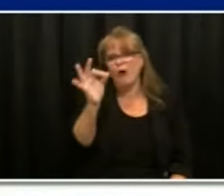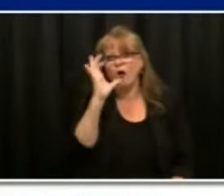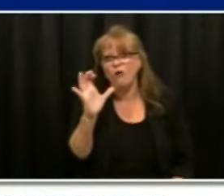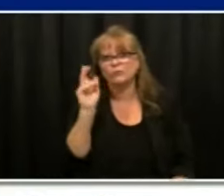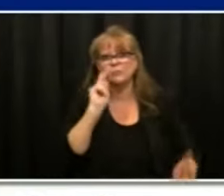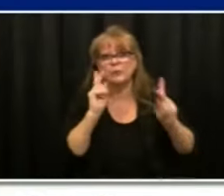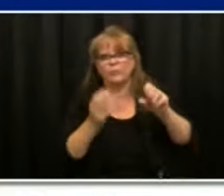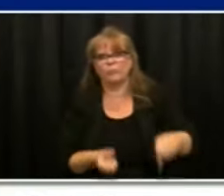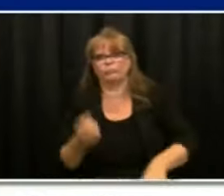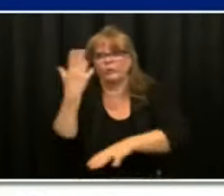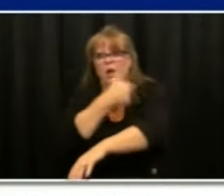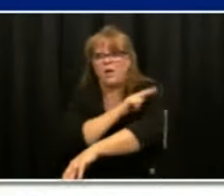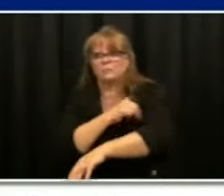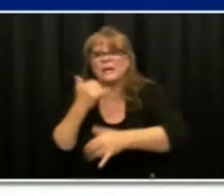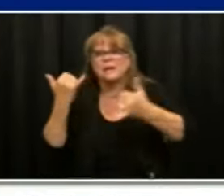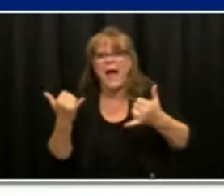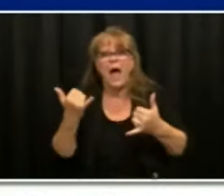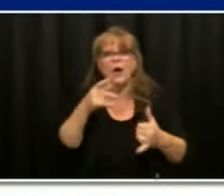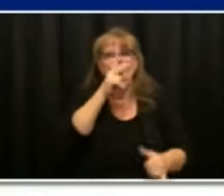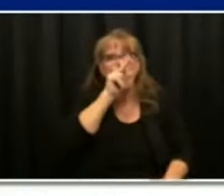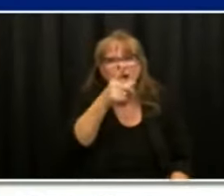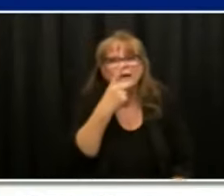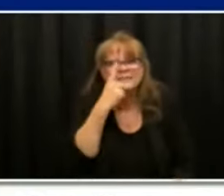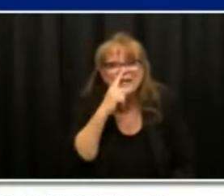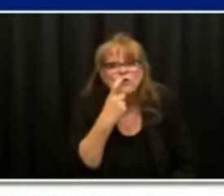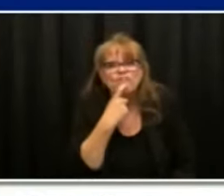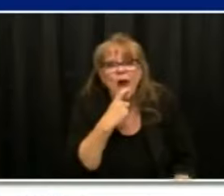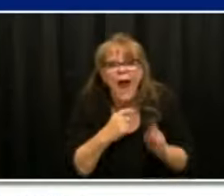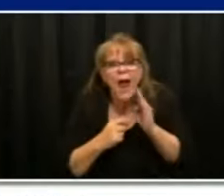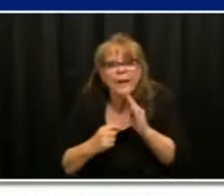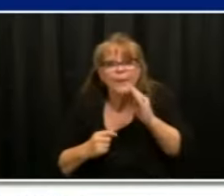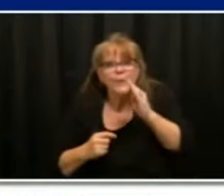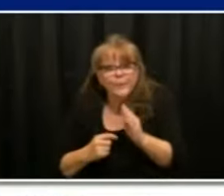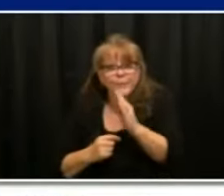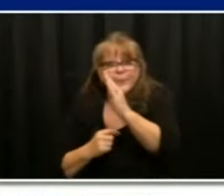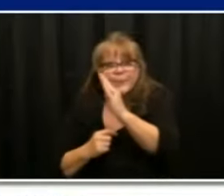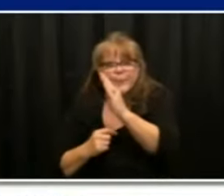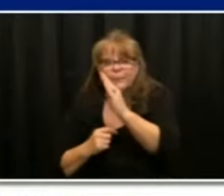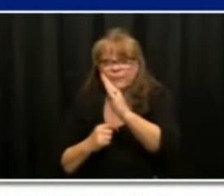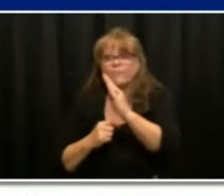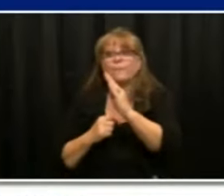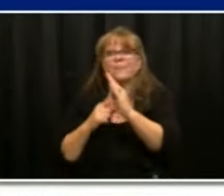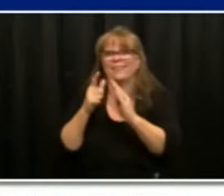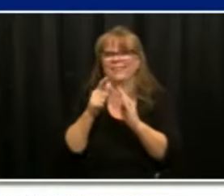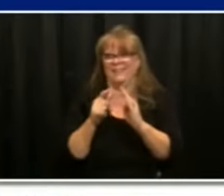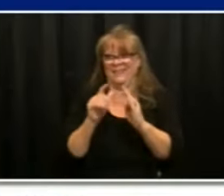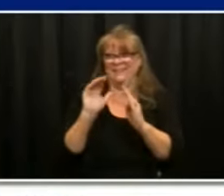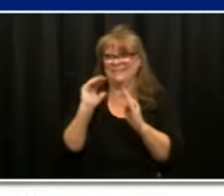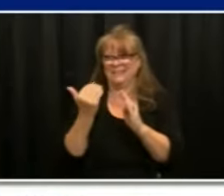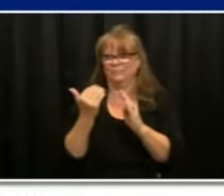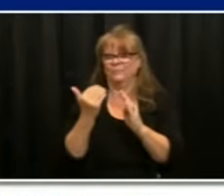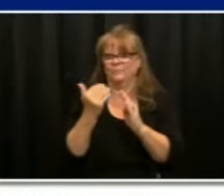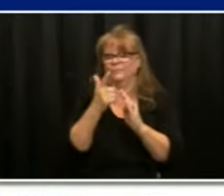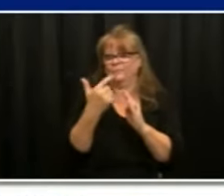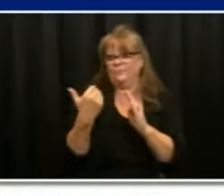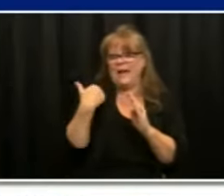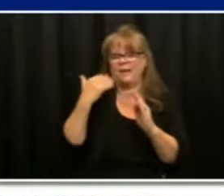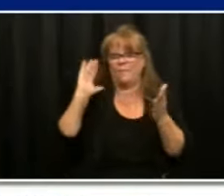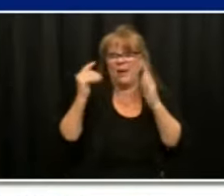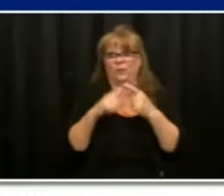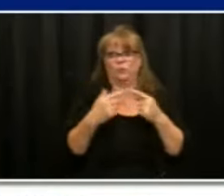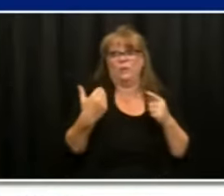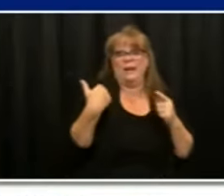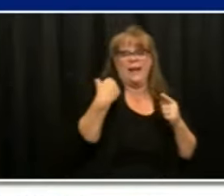shown in the reddish or brown line, we are projected to exceed the level of hospitalizations we saw in the spring, in about